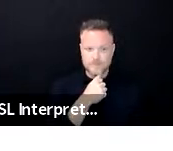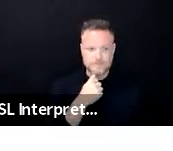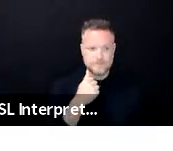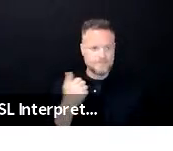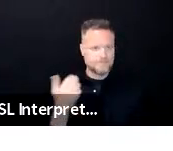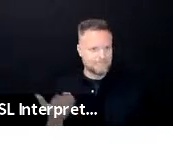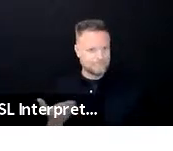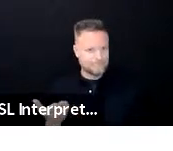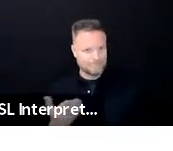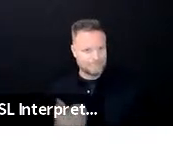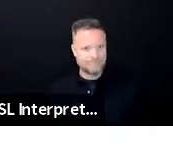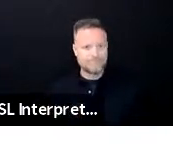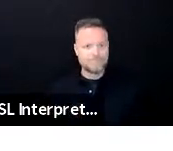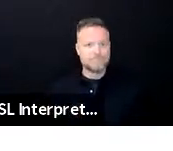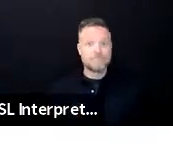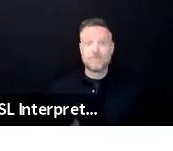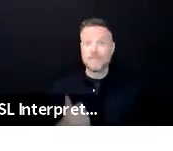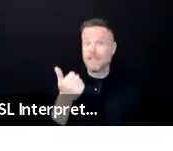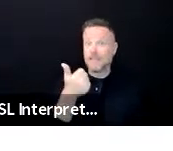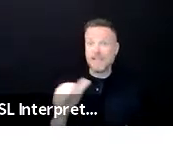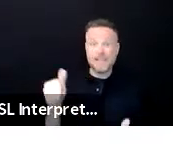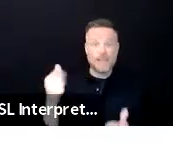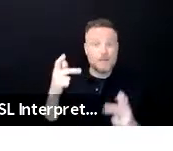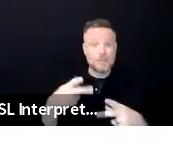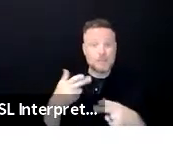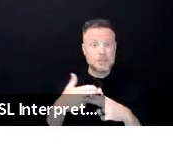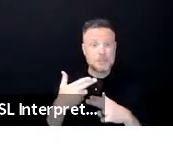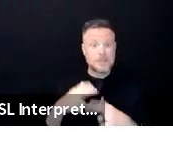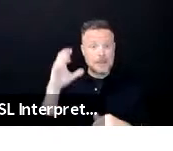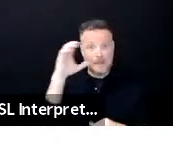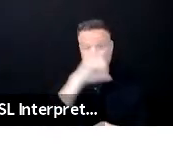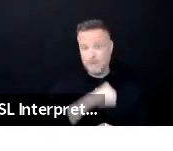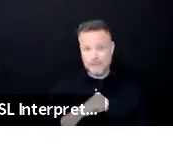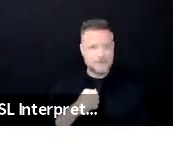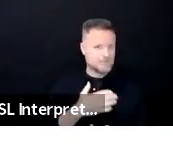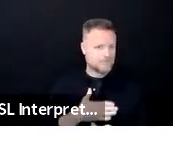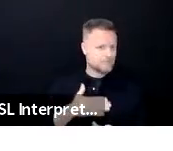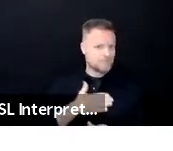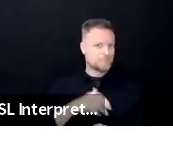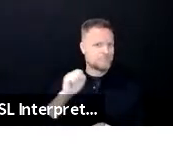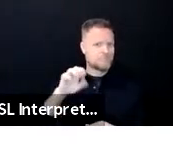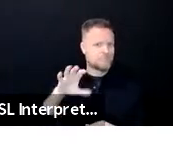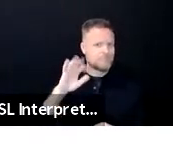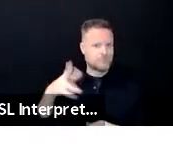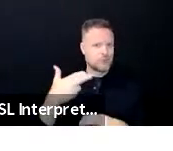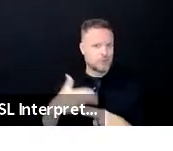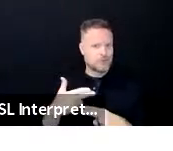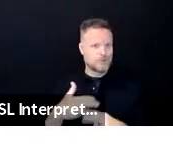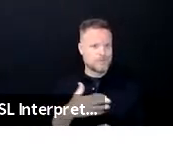Here. great. Is there anybody that I missed? And if I did, can you just say your name, please?